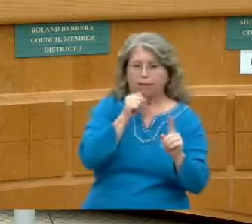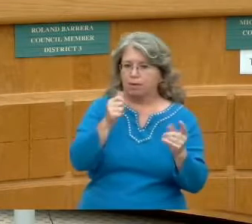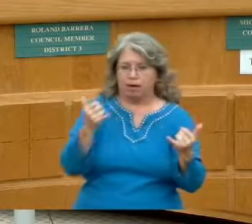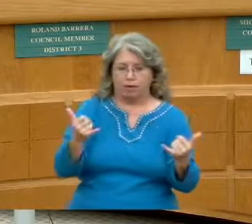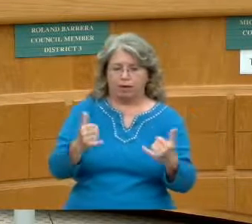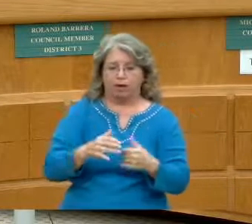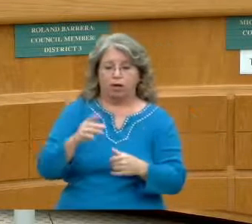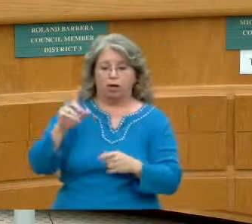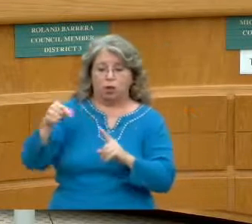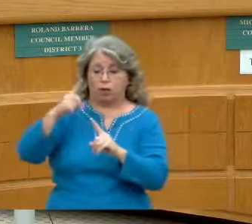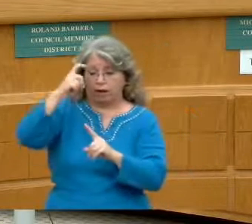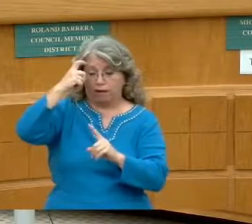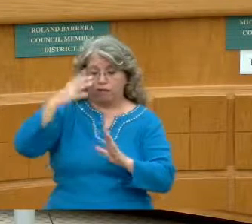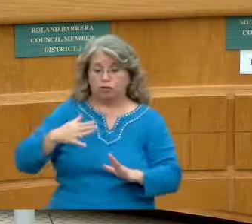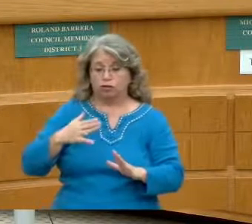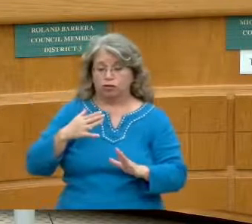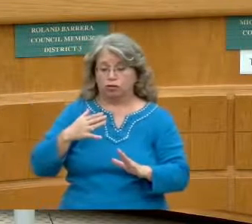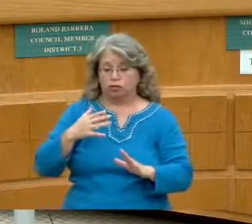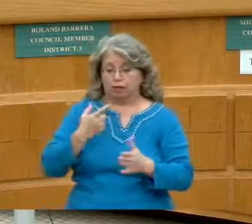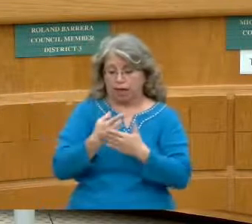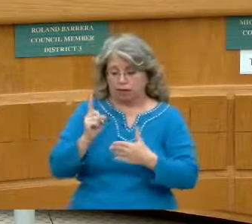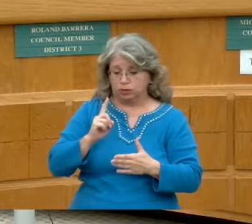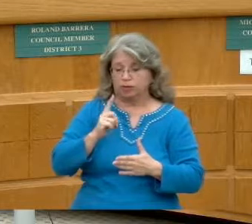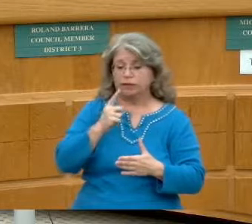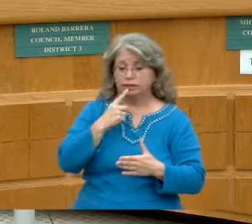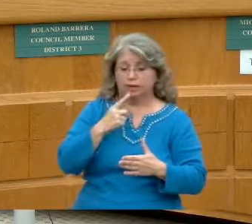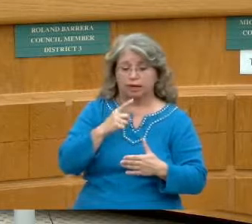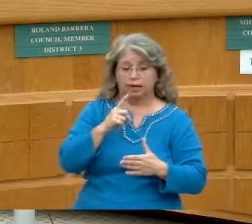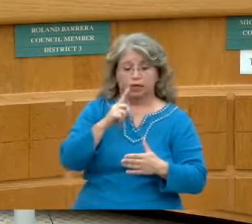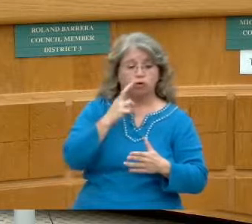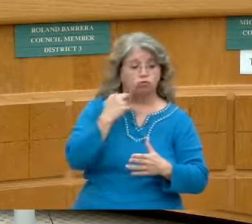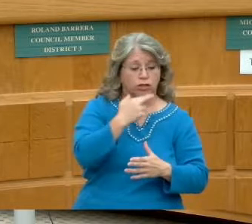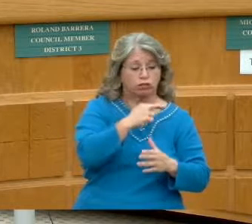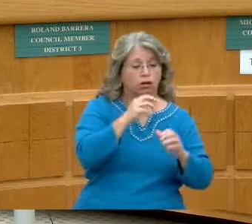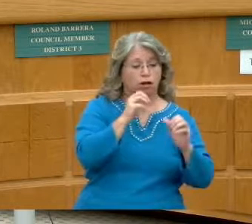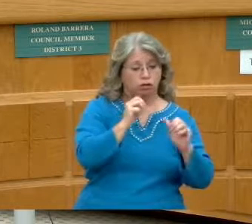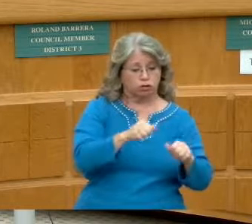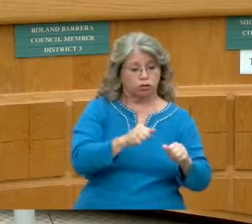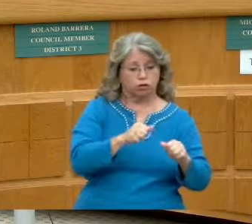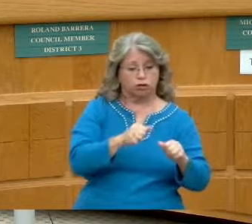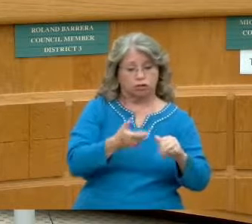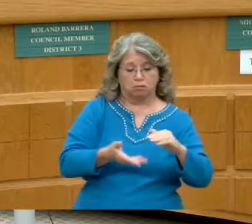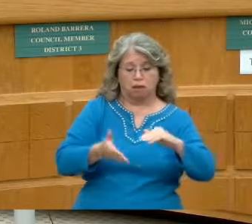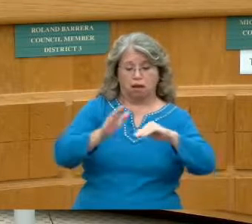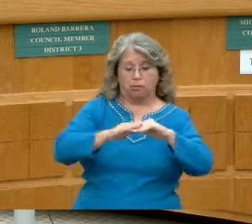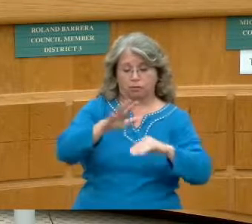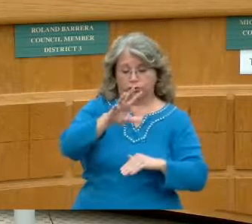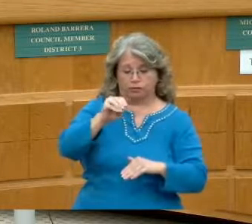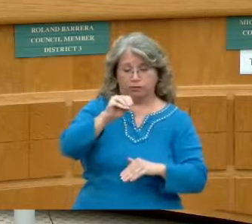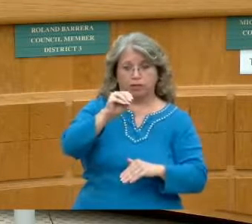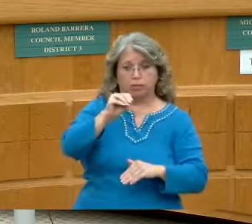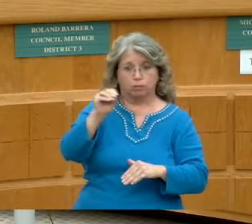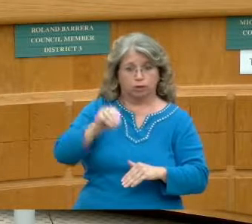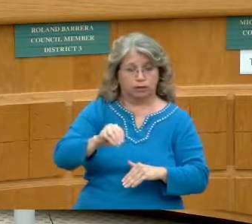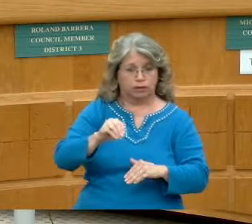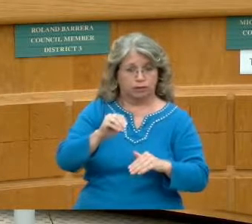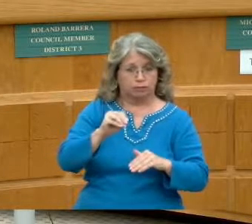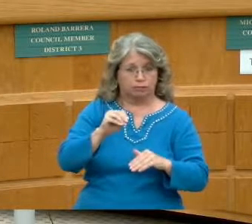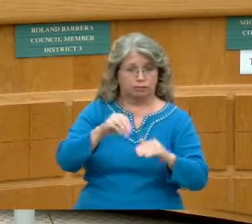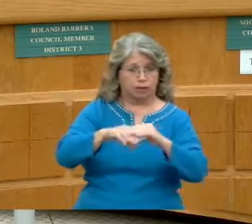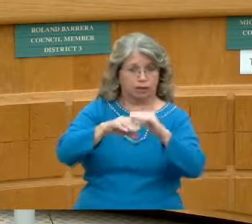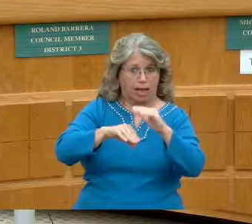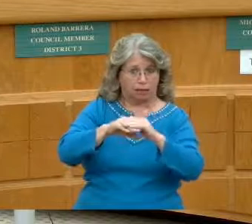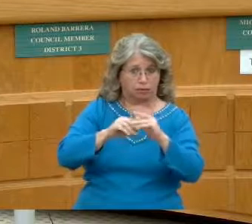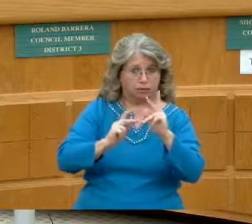for restaurants from 25 to 50% last week, I had a choice. I could either mirror that, which I did, or we could raise,